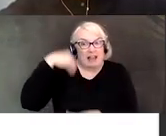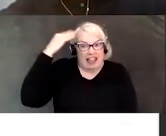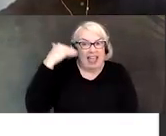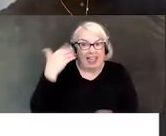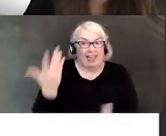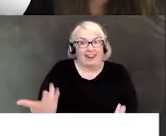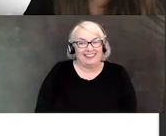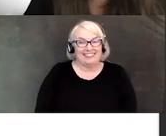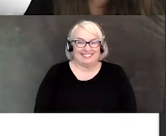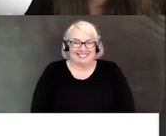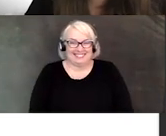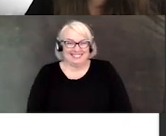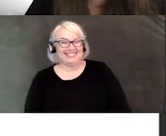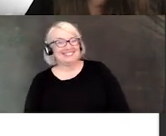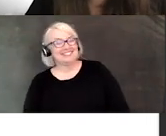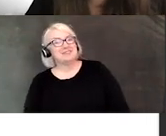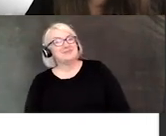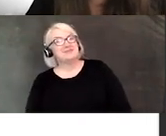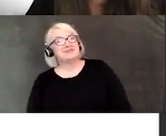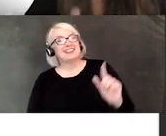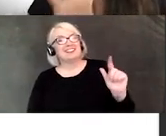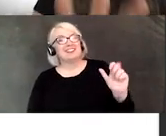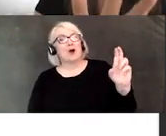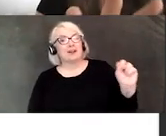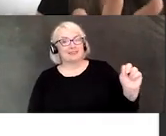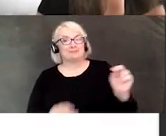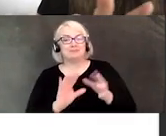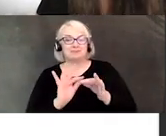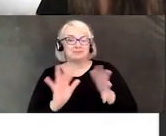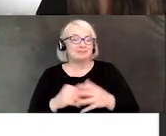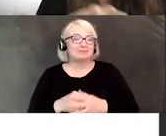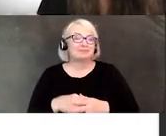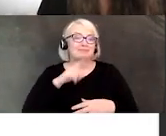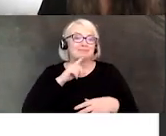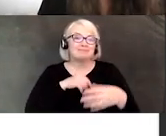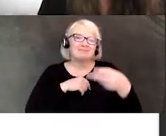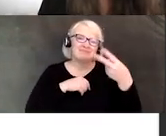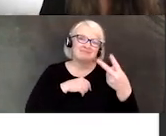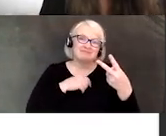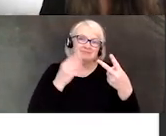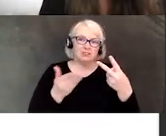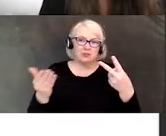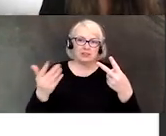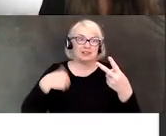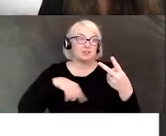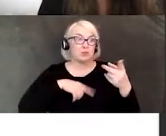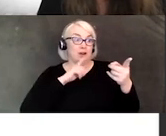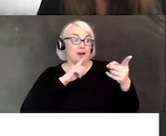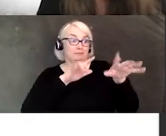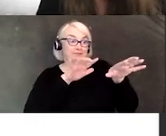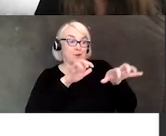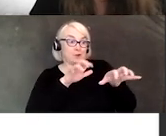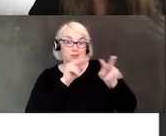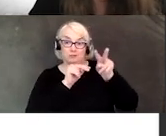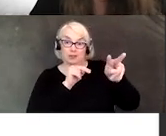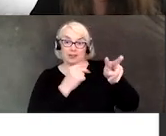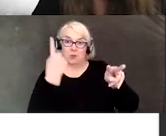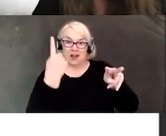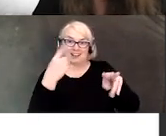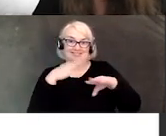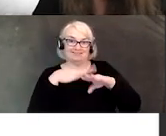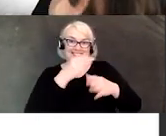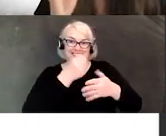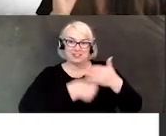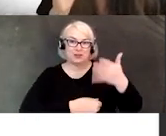Well, there were, there were two things here and where we happen to be, um, you know, frozen on one of them right now in the script. Um, and it, it